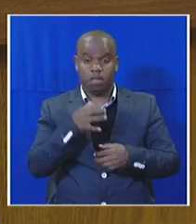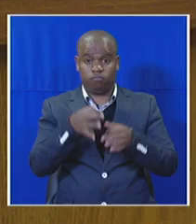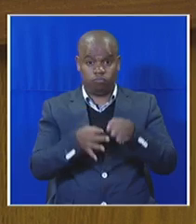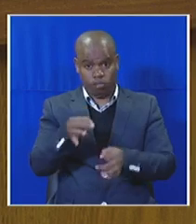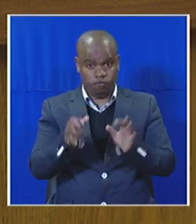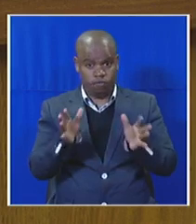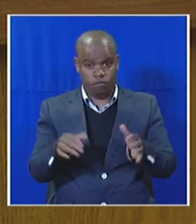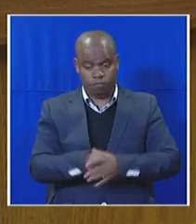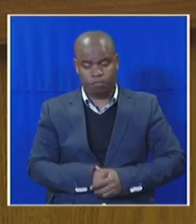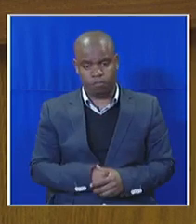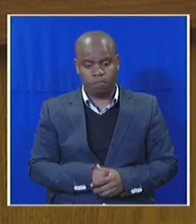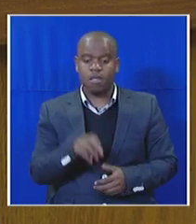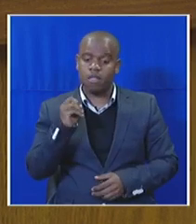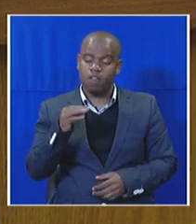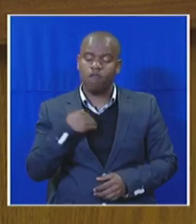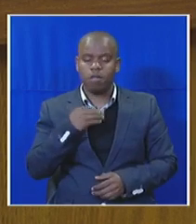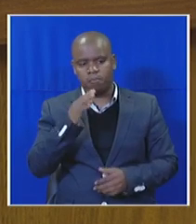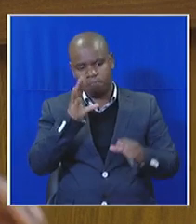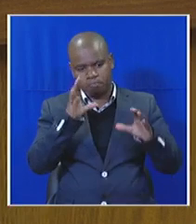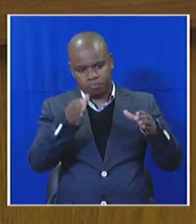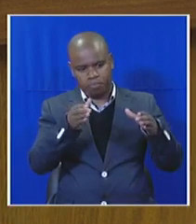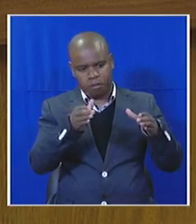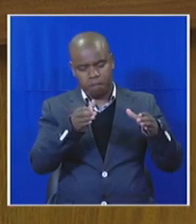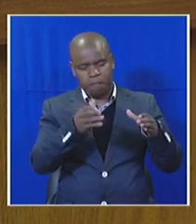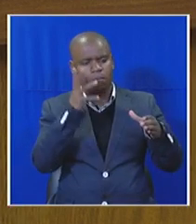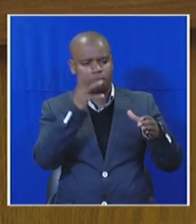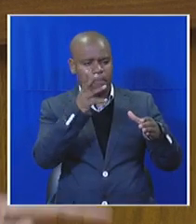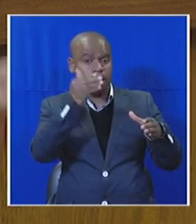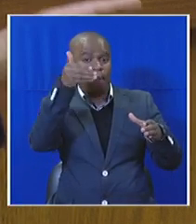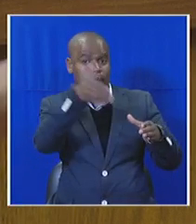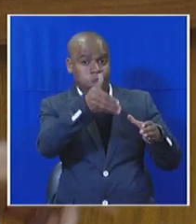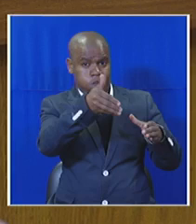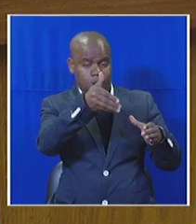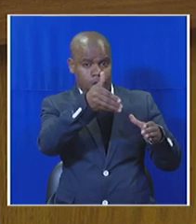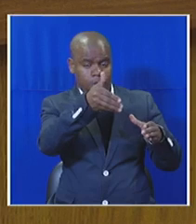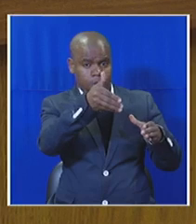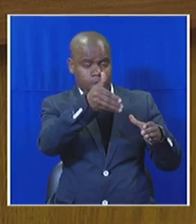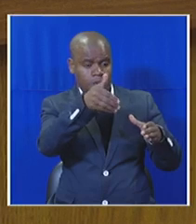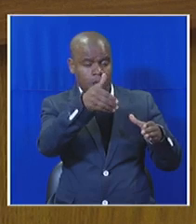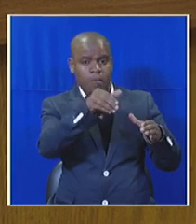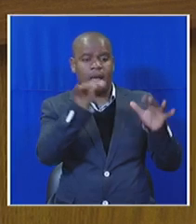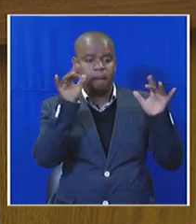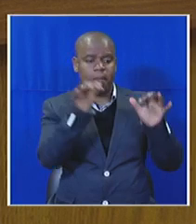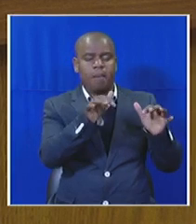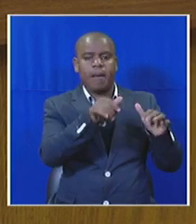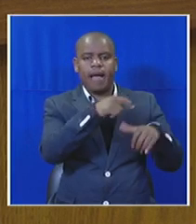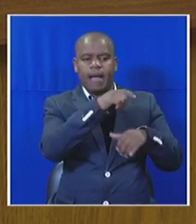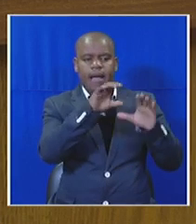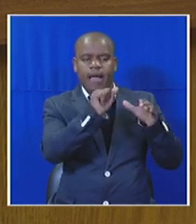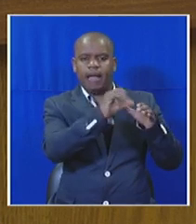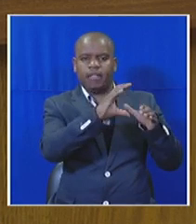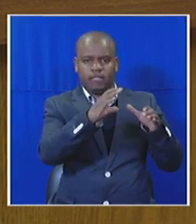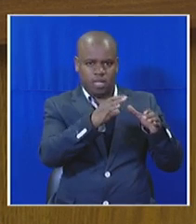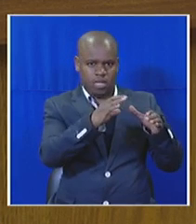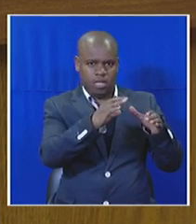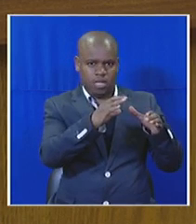if I address the ANC, I am an ANC president, in addition to being a president of the